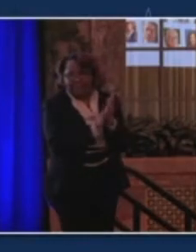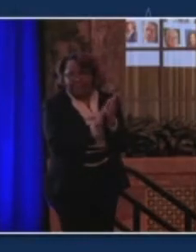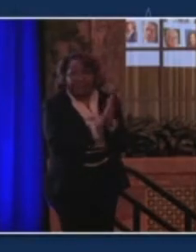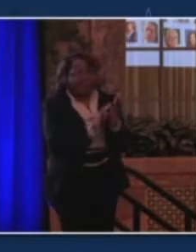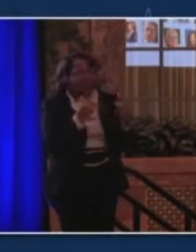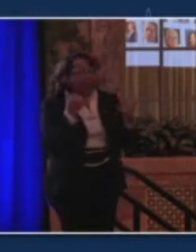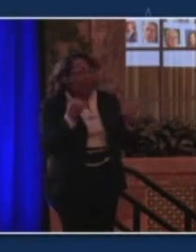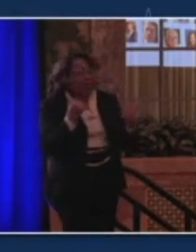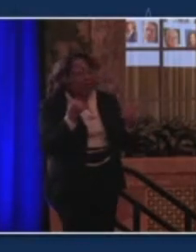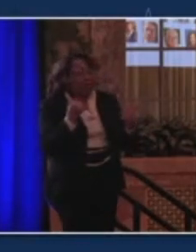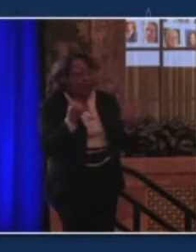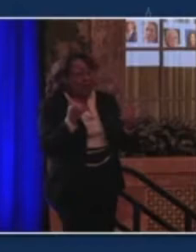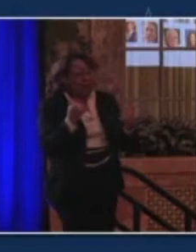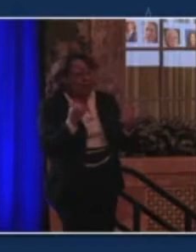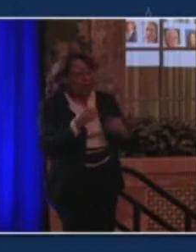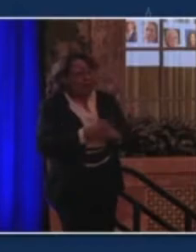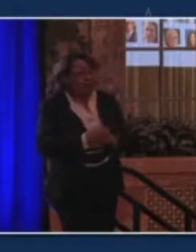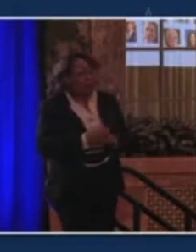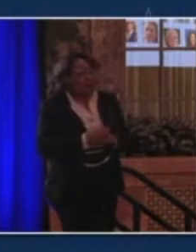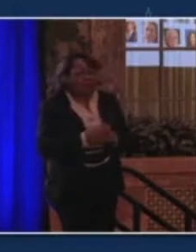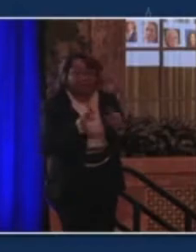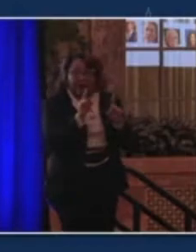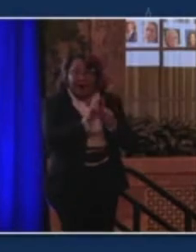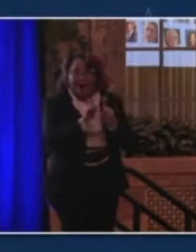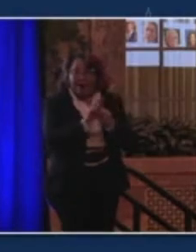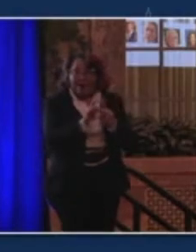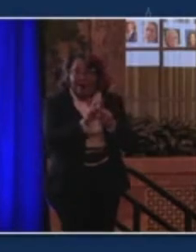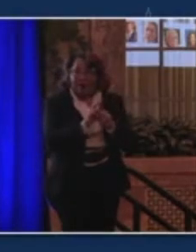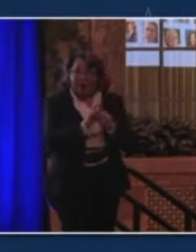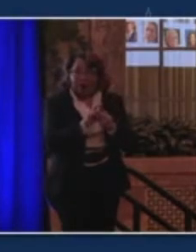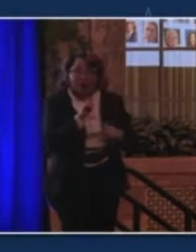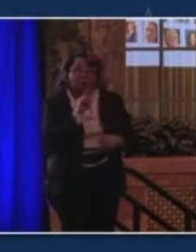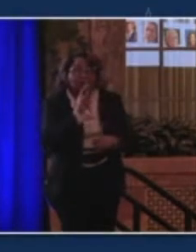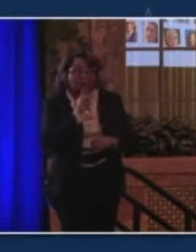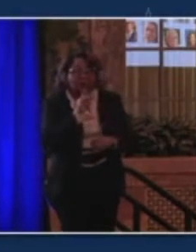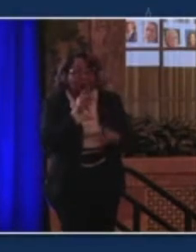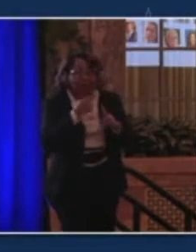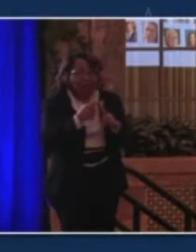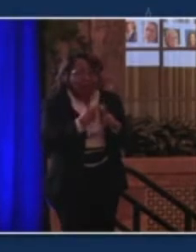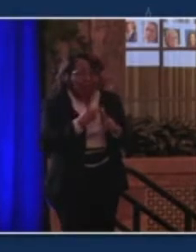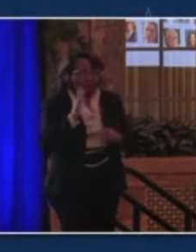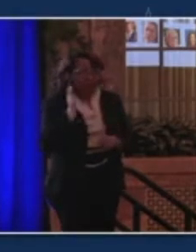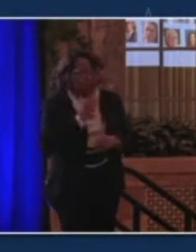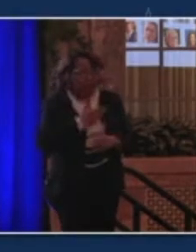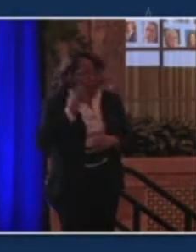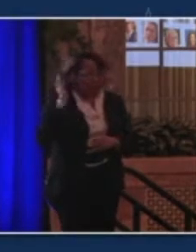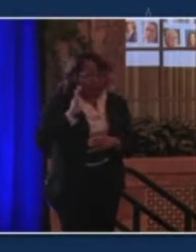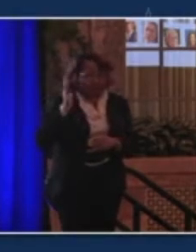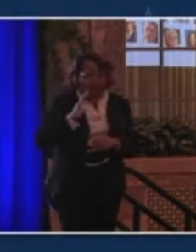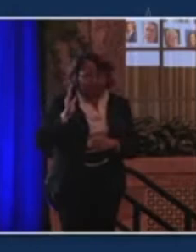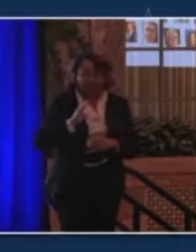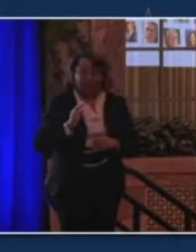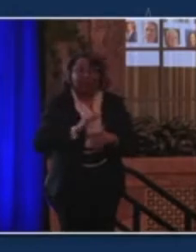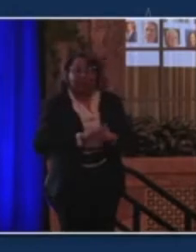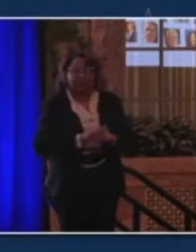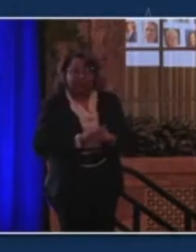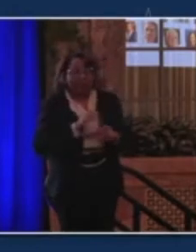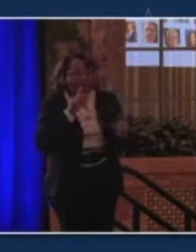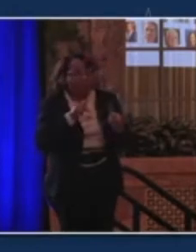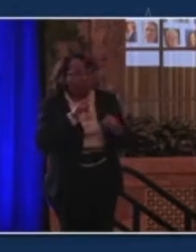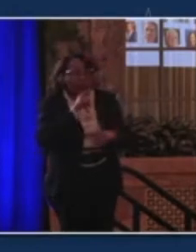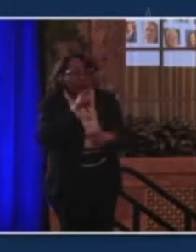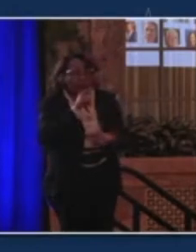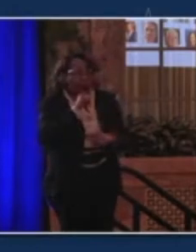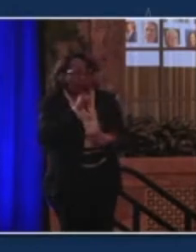And now, I also speak the names of our ancestors, the change makers no longer with us,